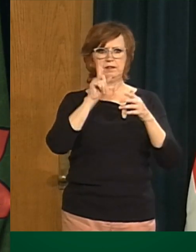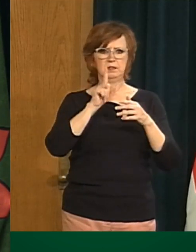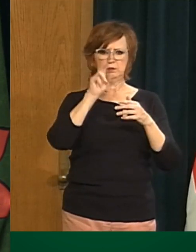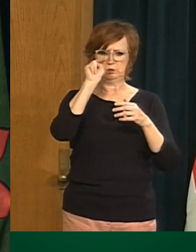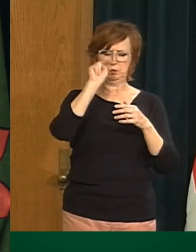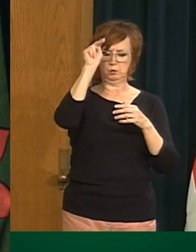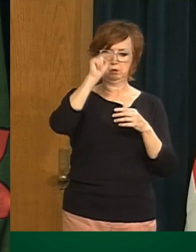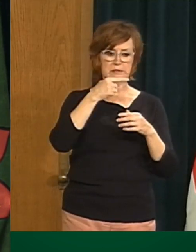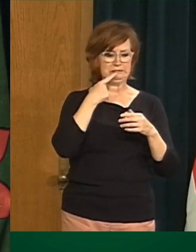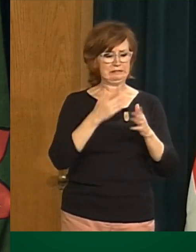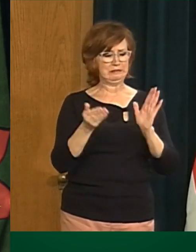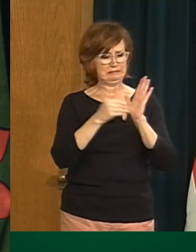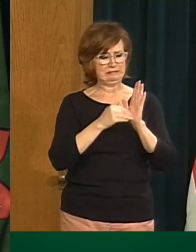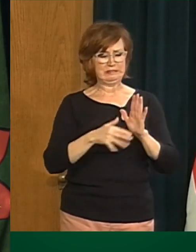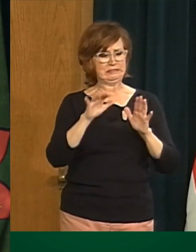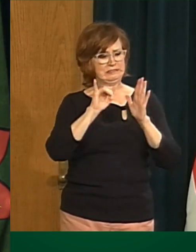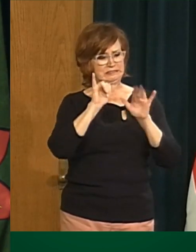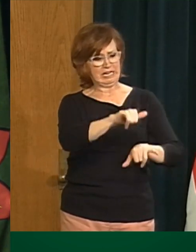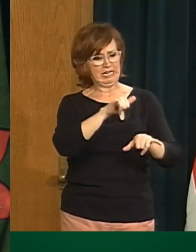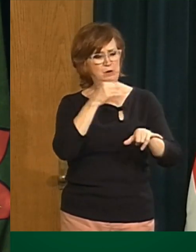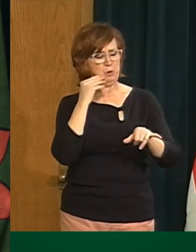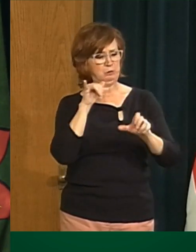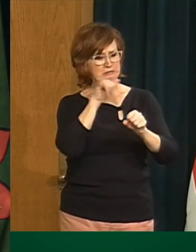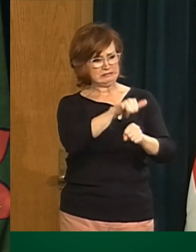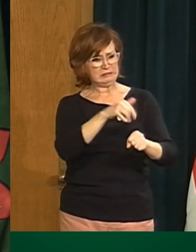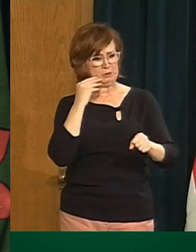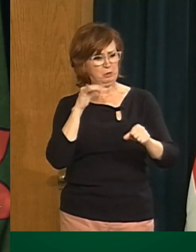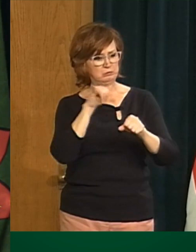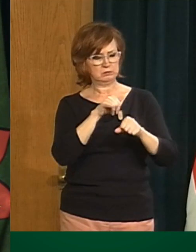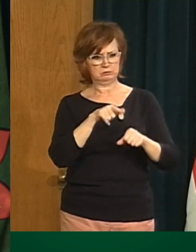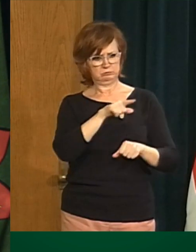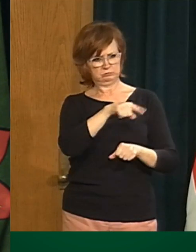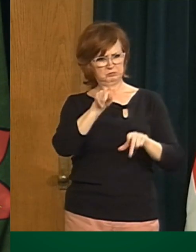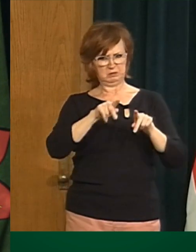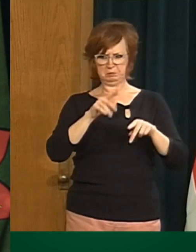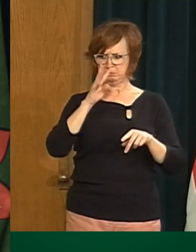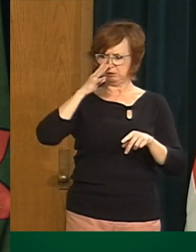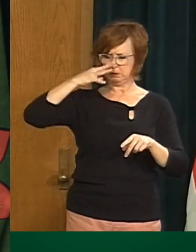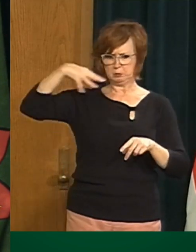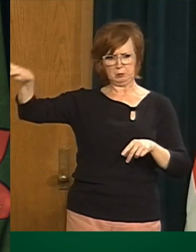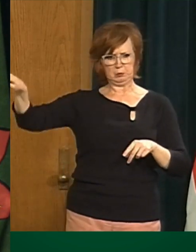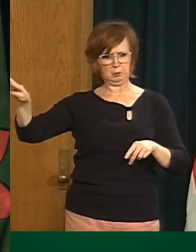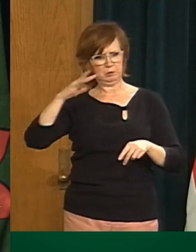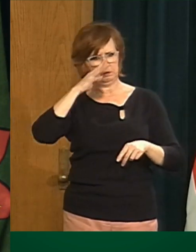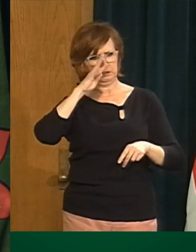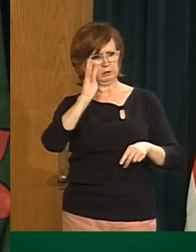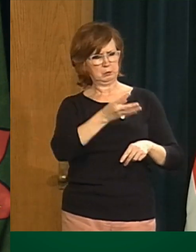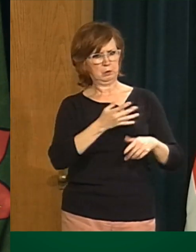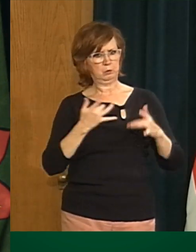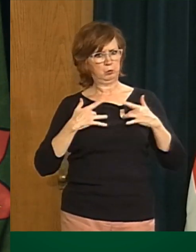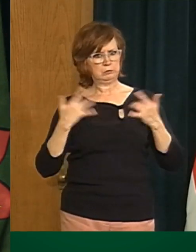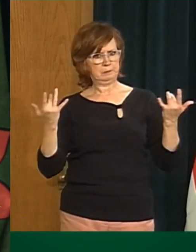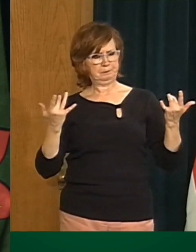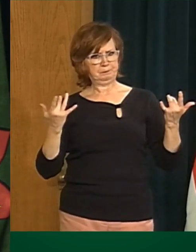seeing more staff dispatch. I'm just wondering if people are not actually listening to that travel restrictions. Well,